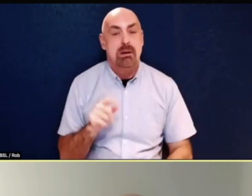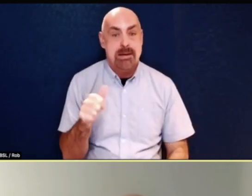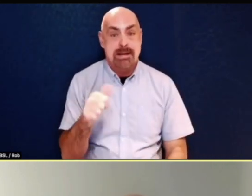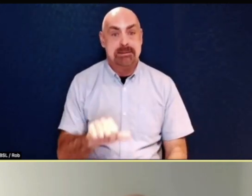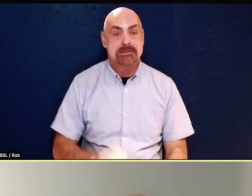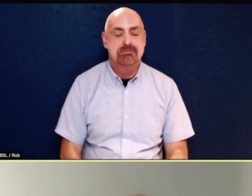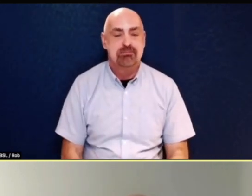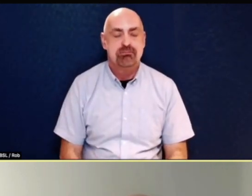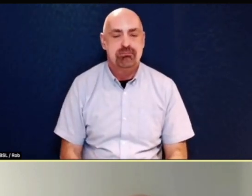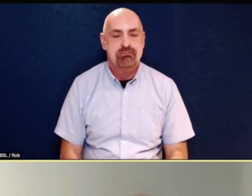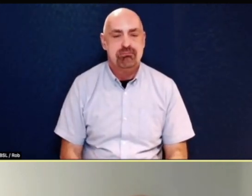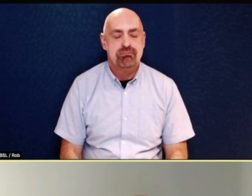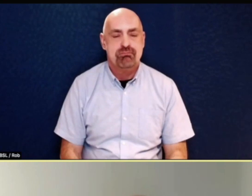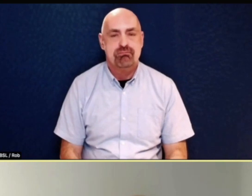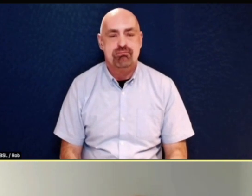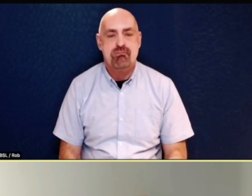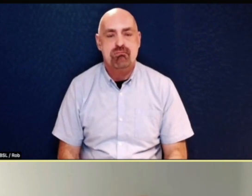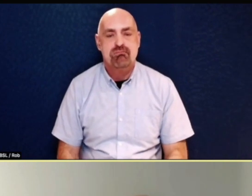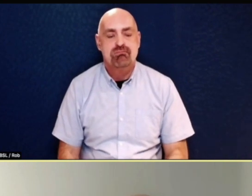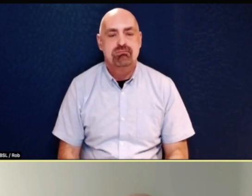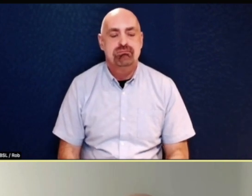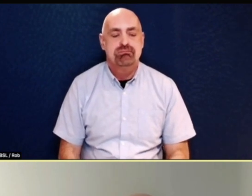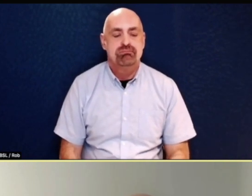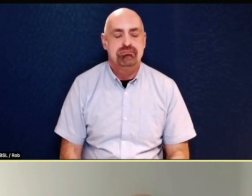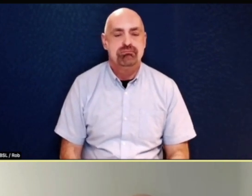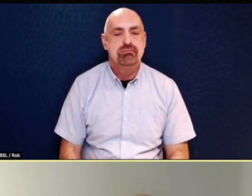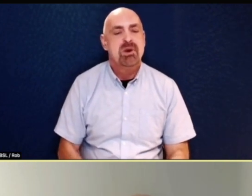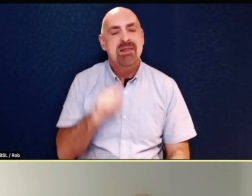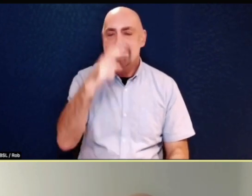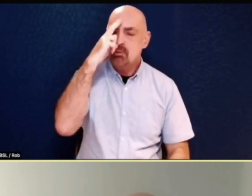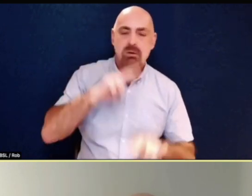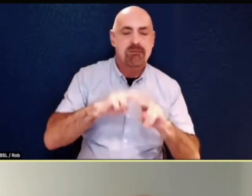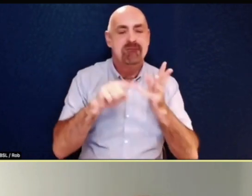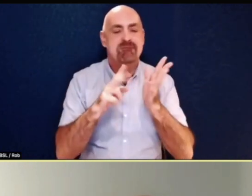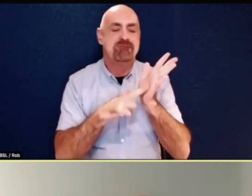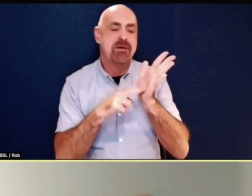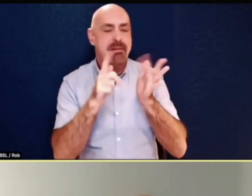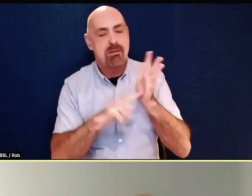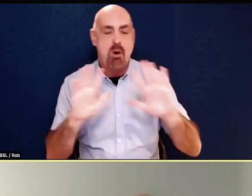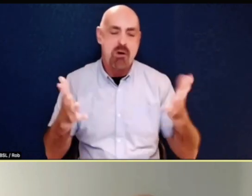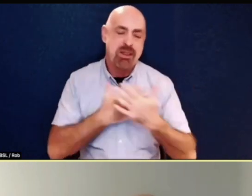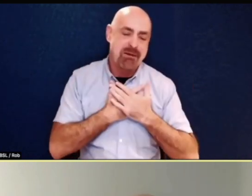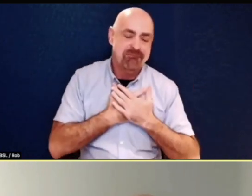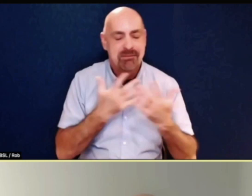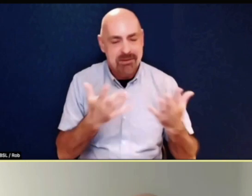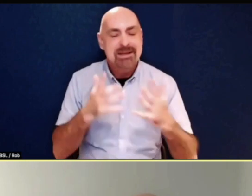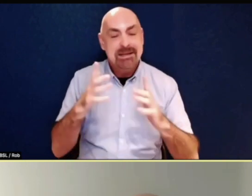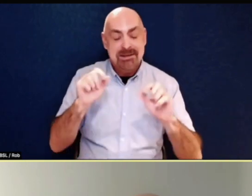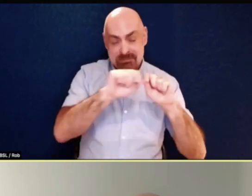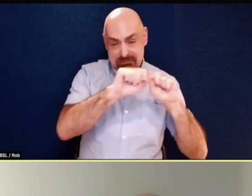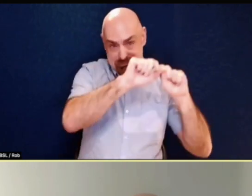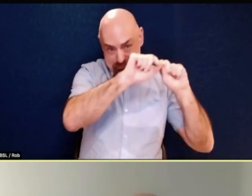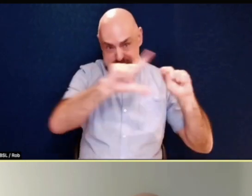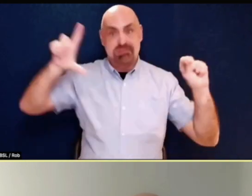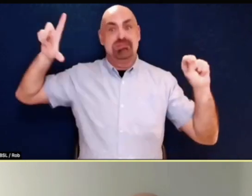slide, please, this is what I'm calling the funnel of love, if you like. We can think of it as the breadth of possibility that